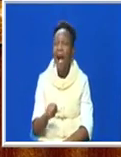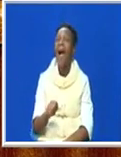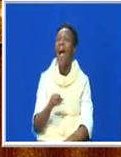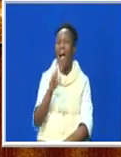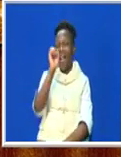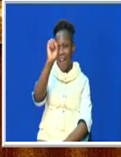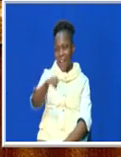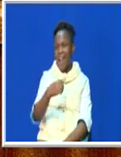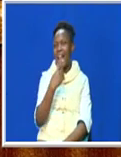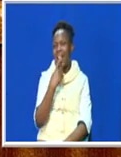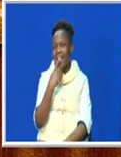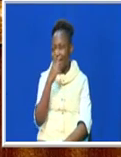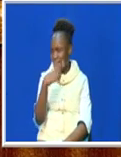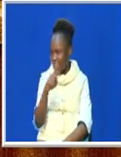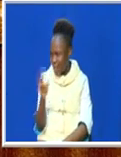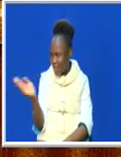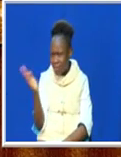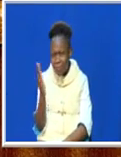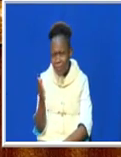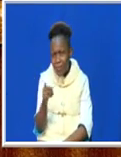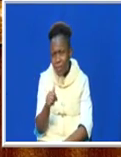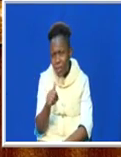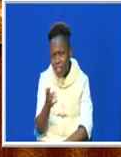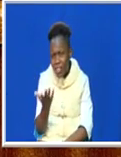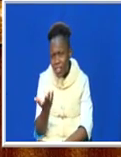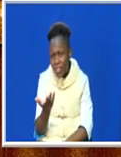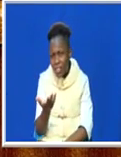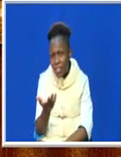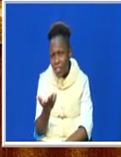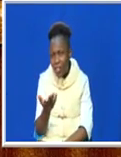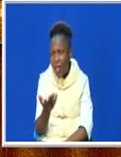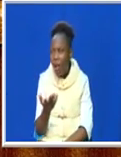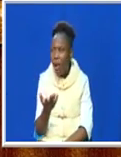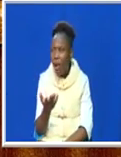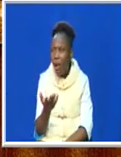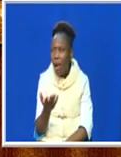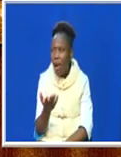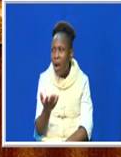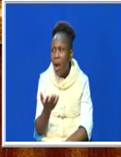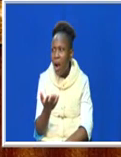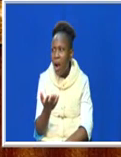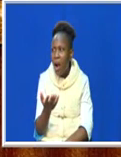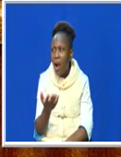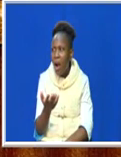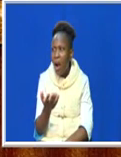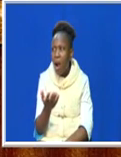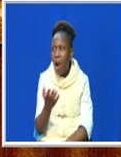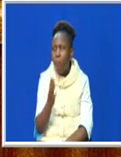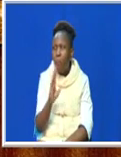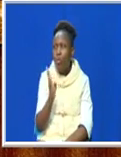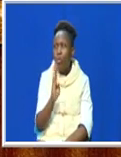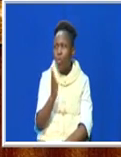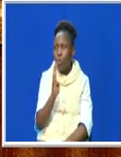Color red. What color is this? It's color blue. Very good. And lastly,